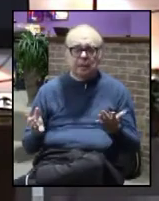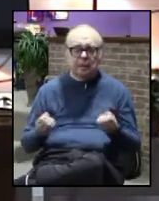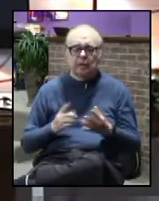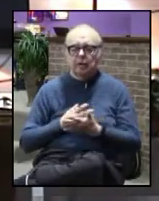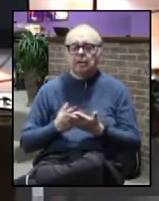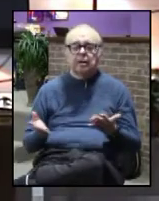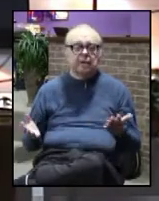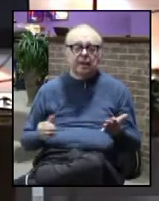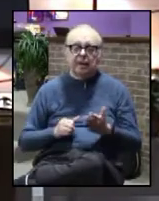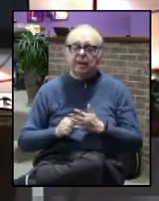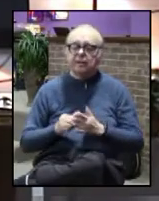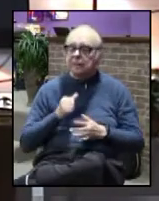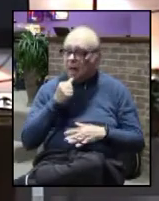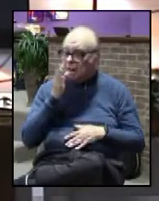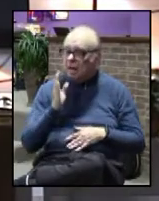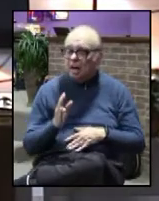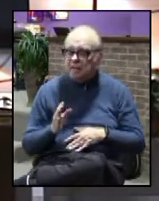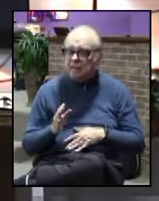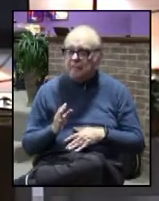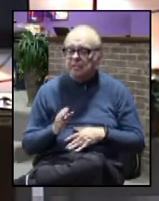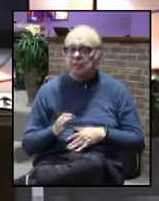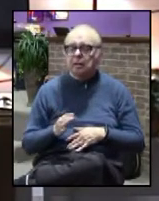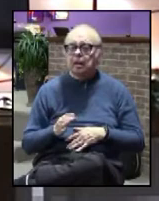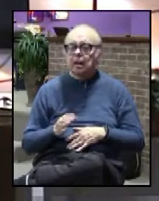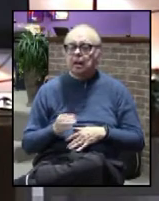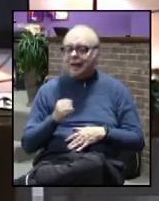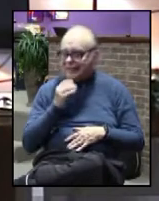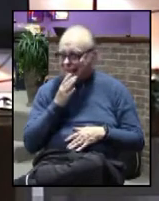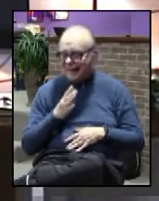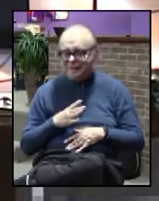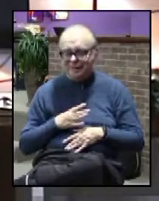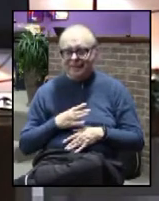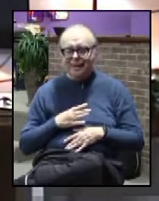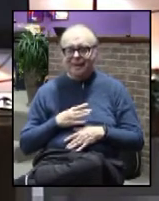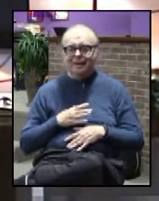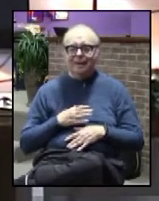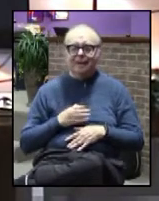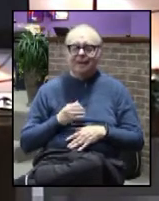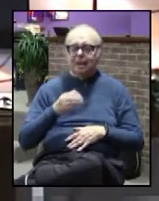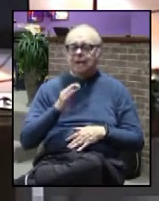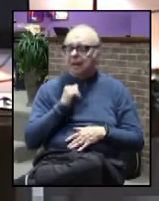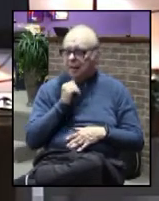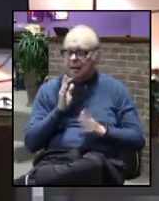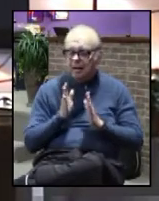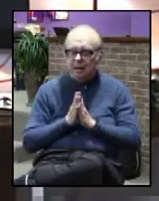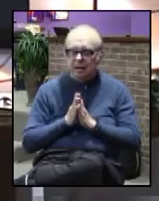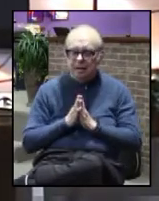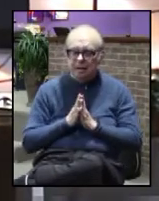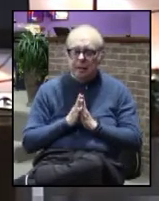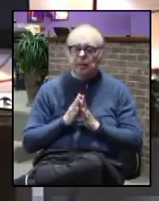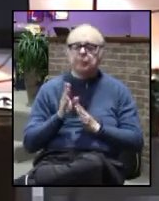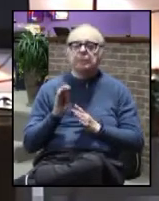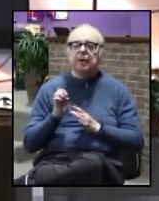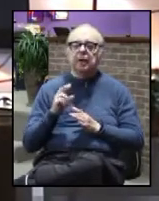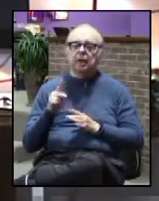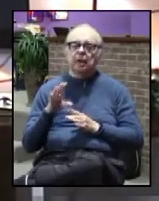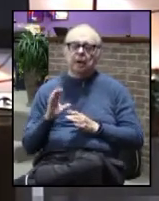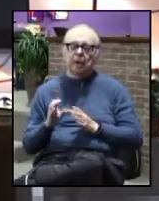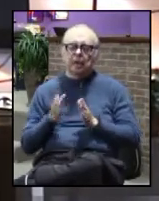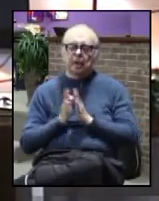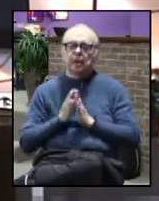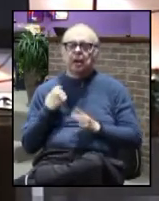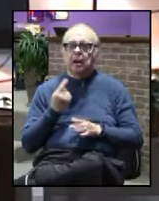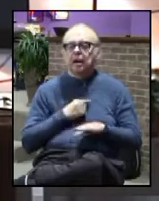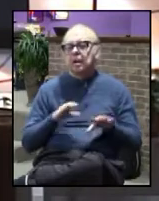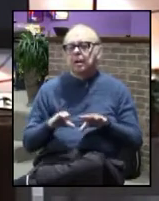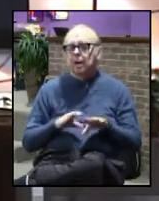of stuff ain't God, guys and gals. And what we need to understand is God's not asking us to be politically correct. What God is